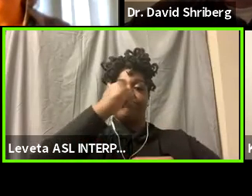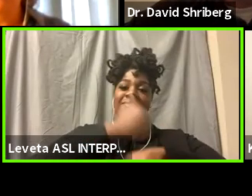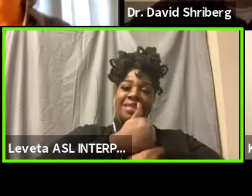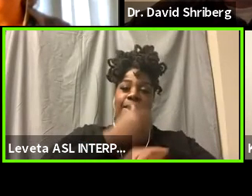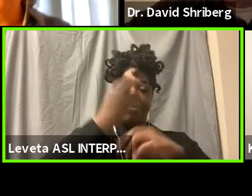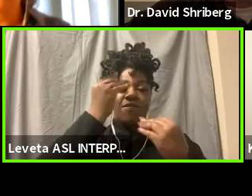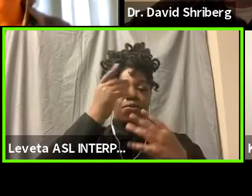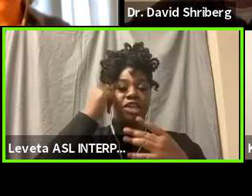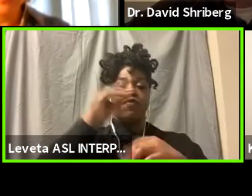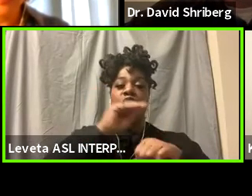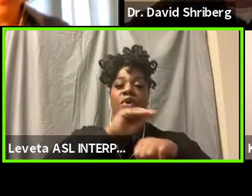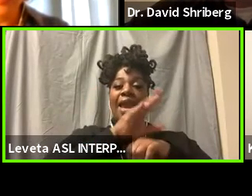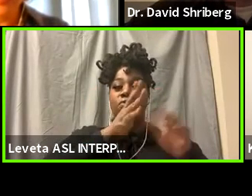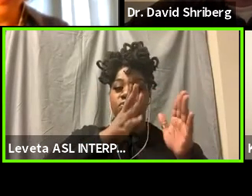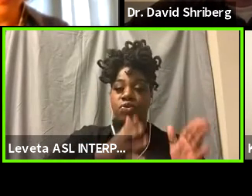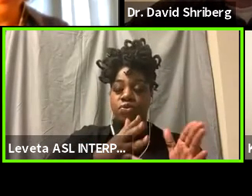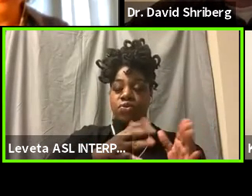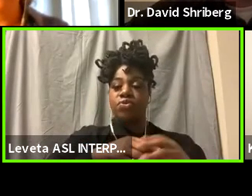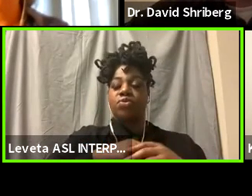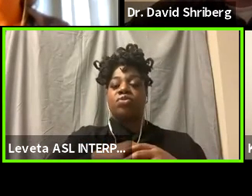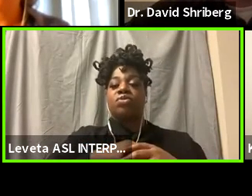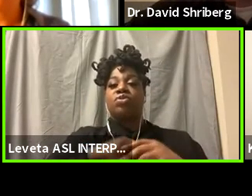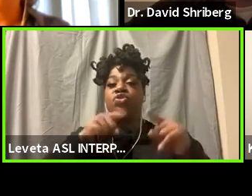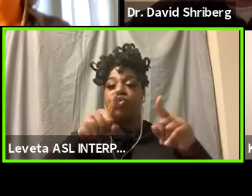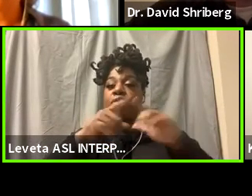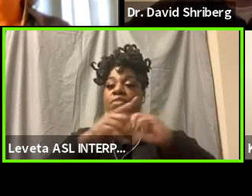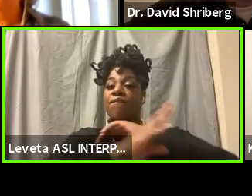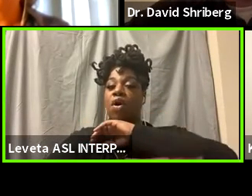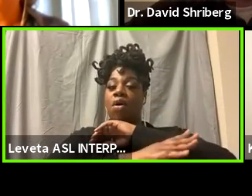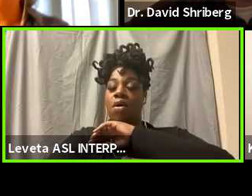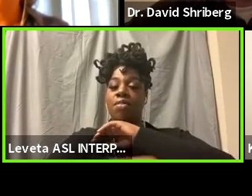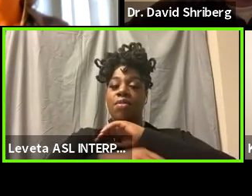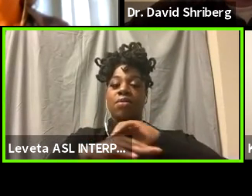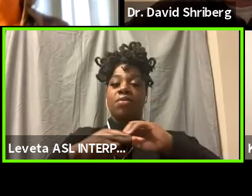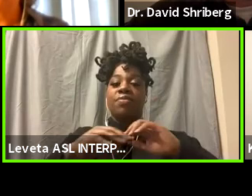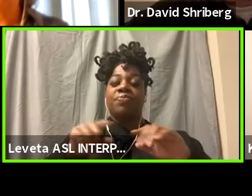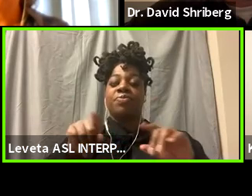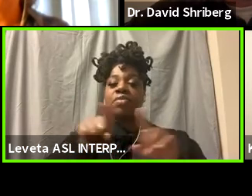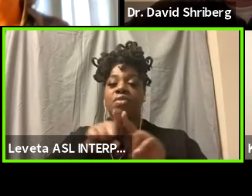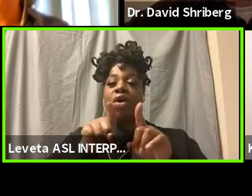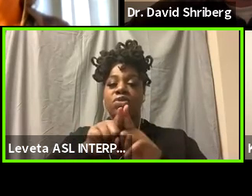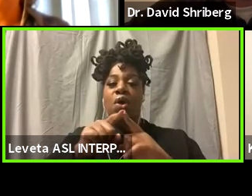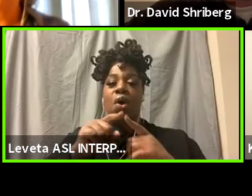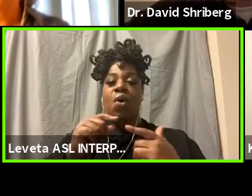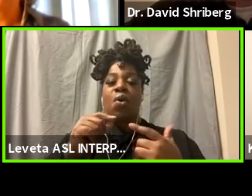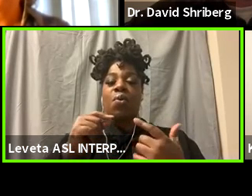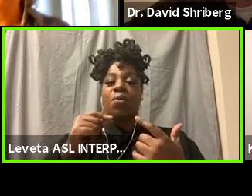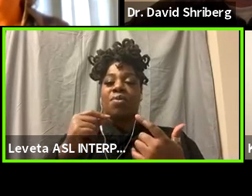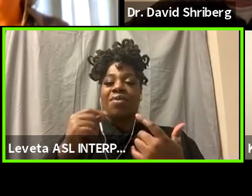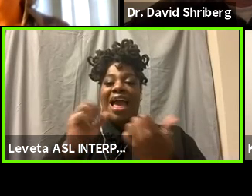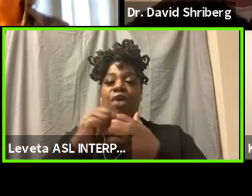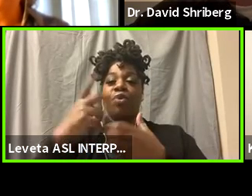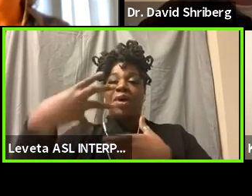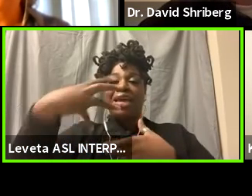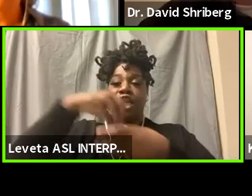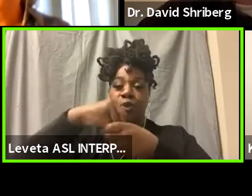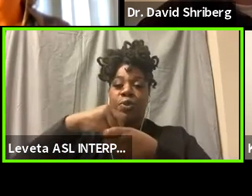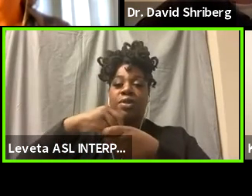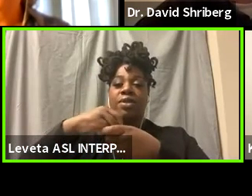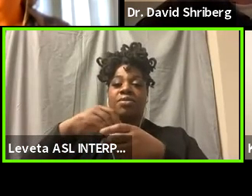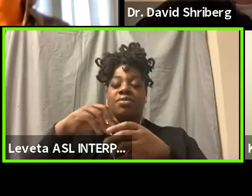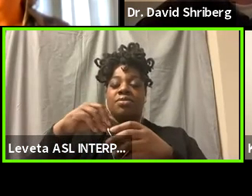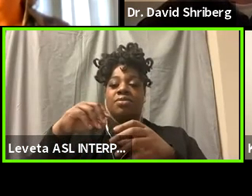out, also looking at ways to include that the SEL into the curriculum. And so we are in